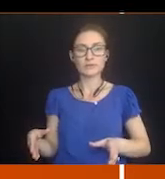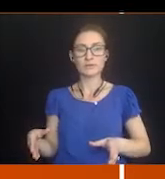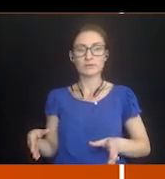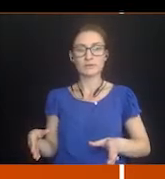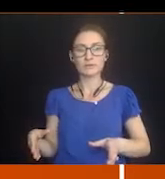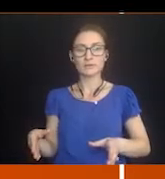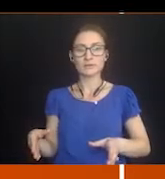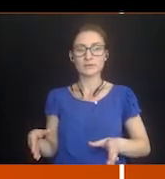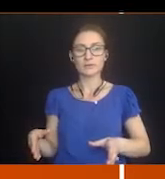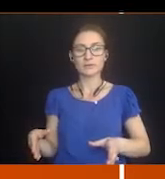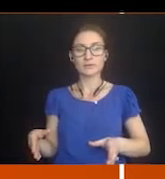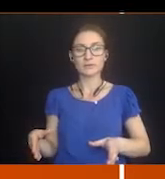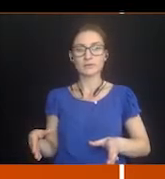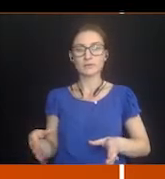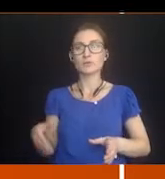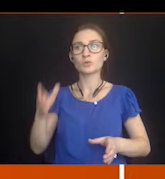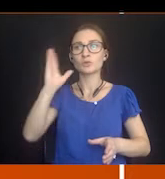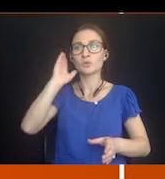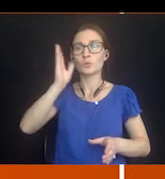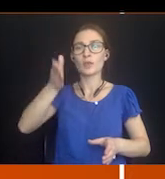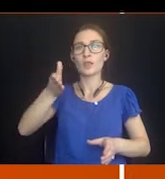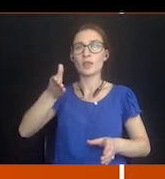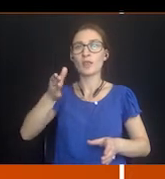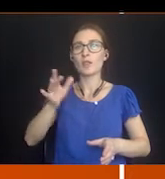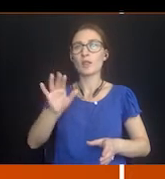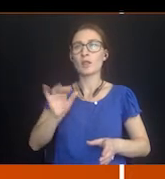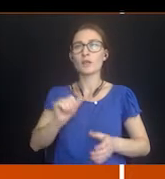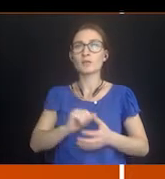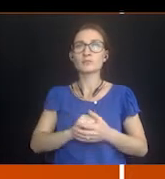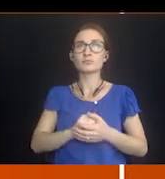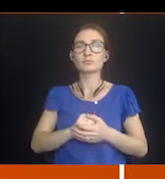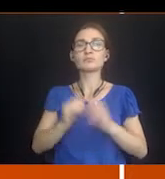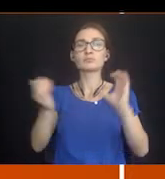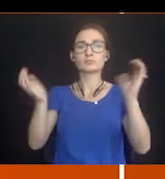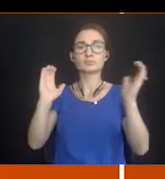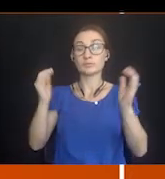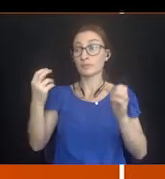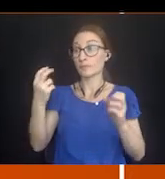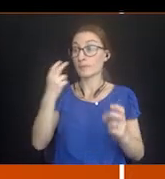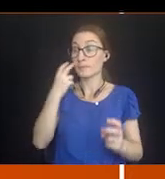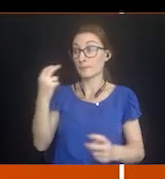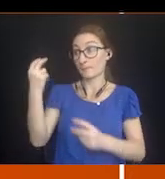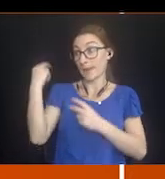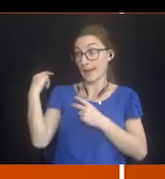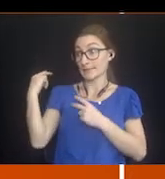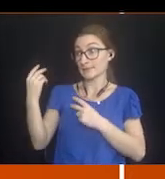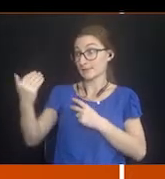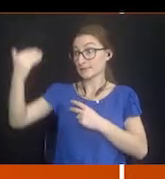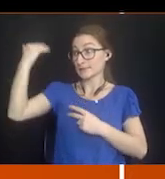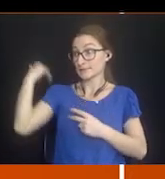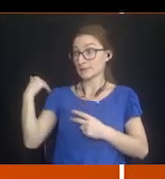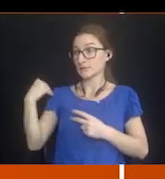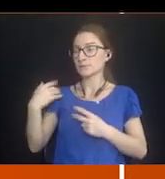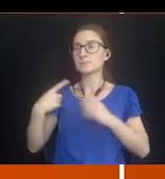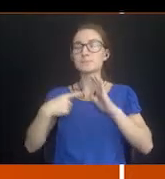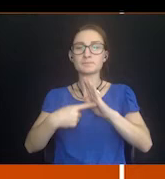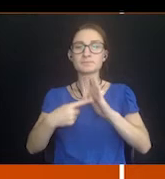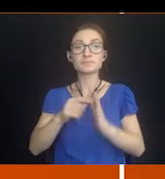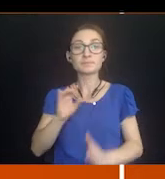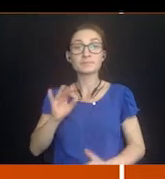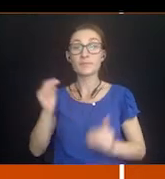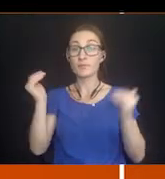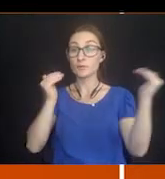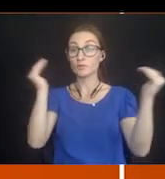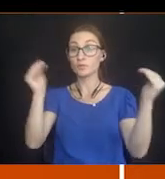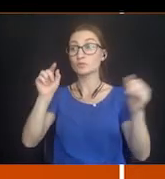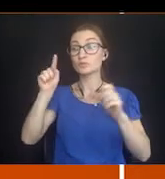even though they're not that person from the past. So you project aspects of the past. You